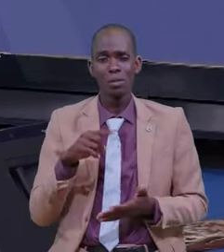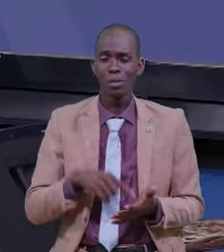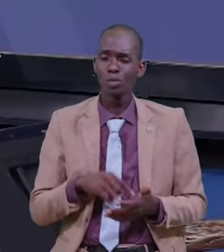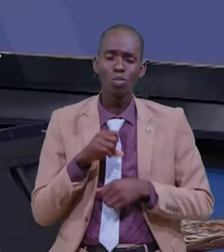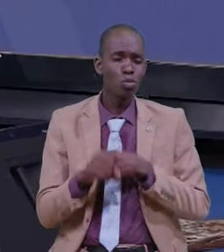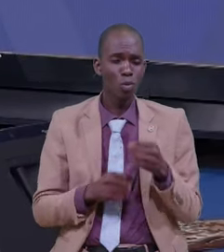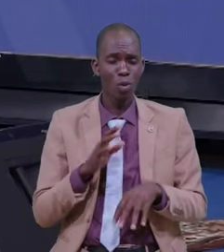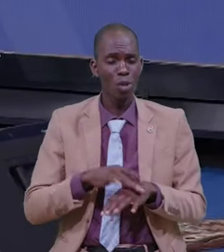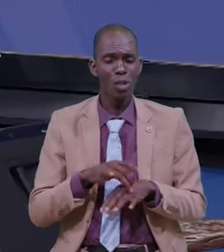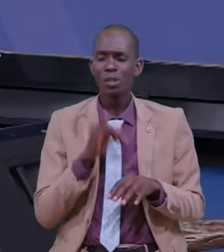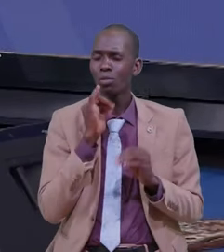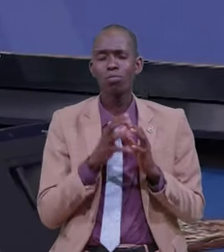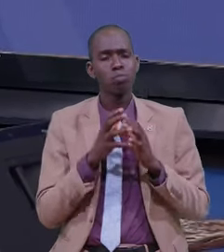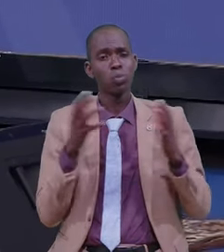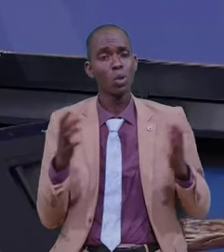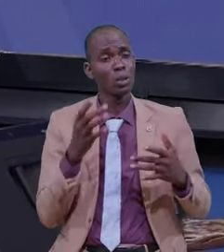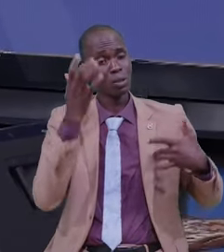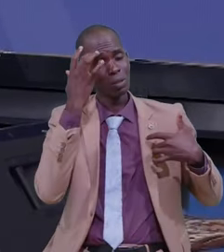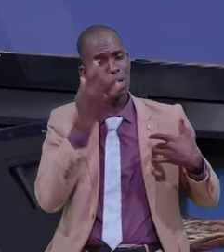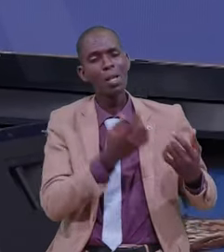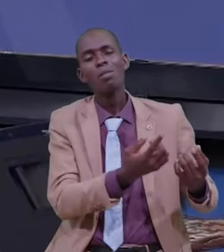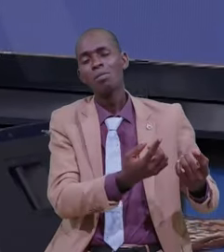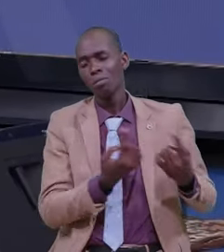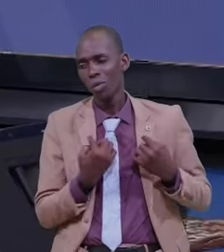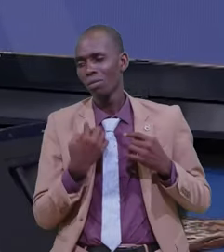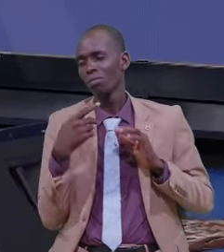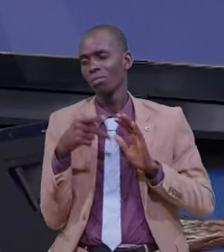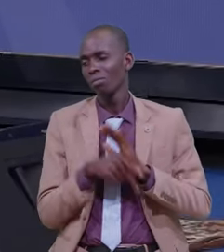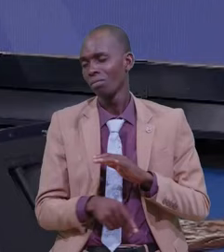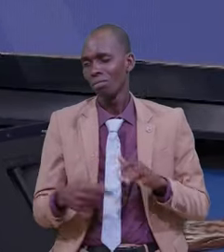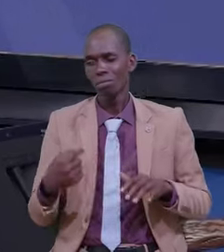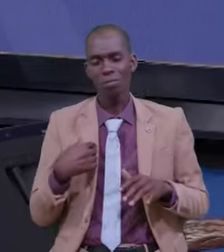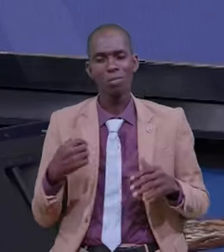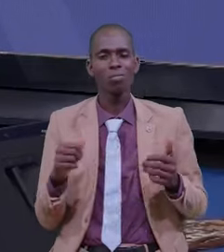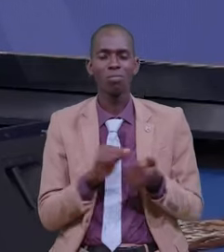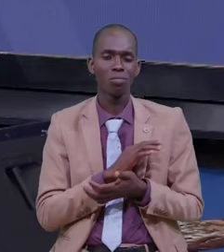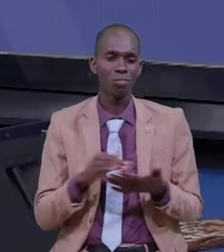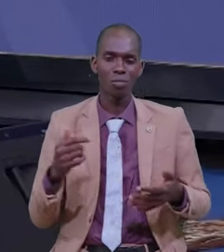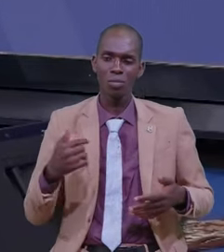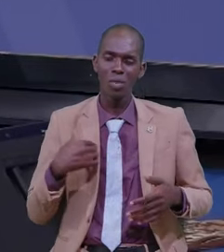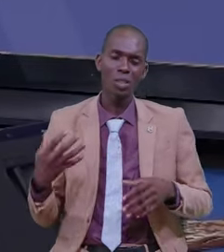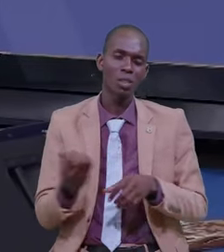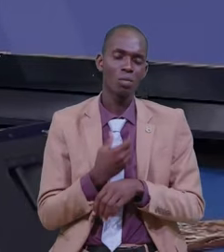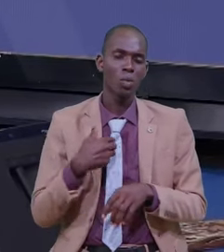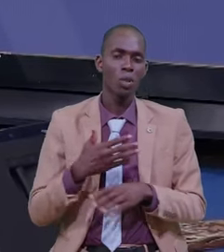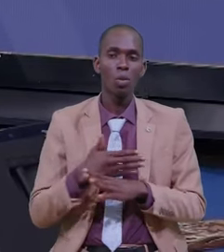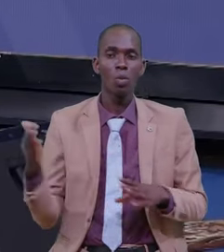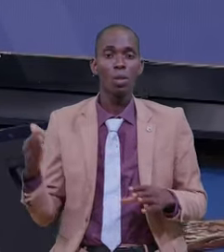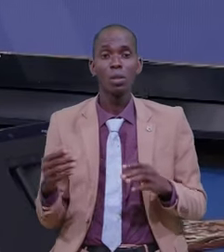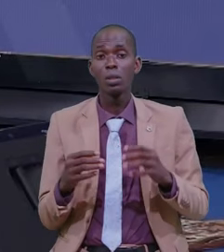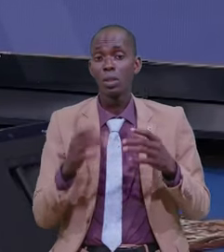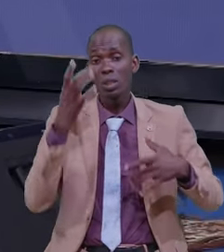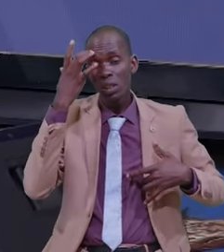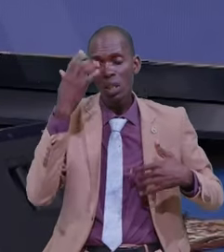Okay, sickness, do your best and do your work and do your worst. Sickness has ears